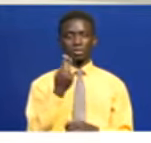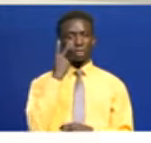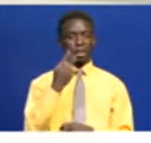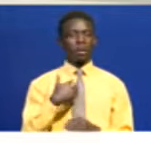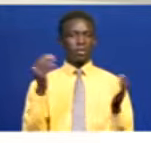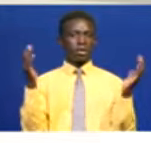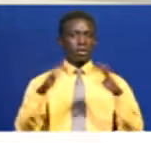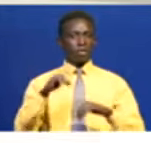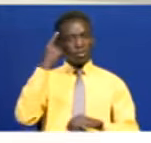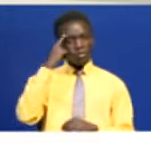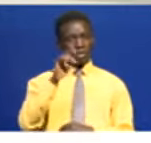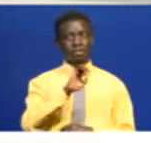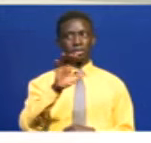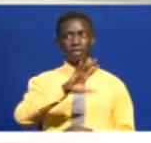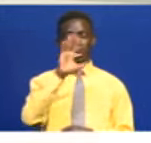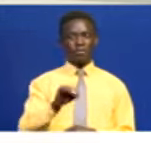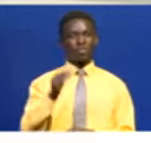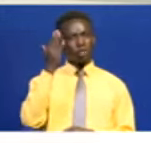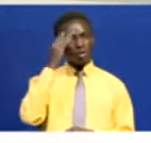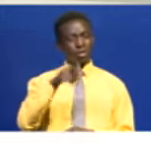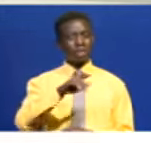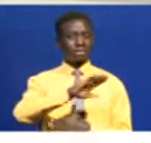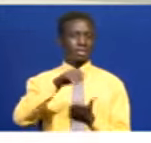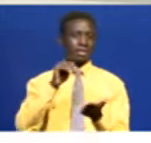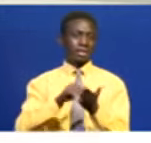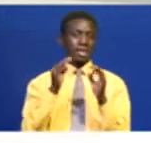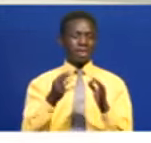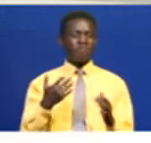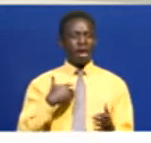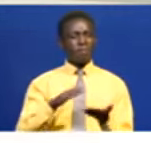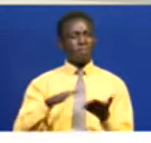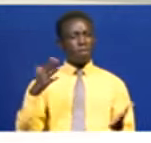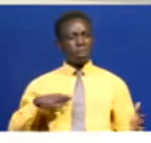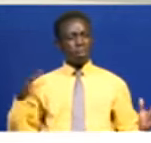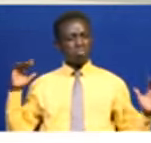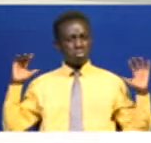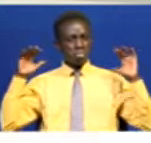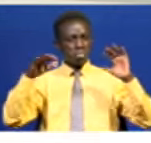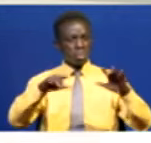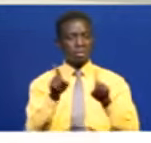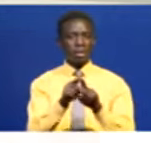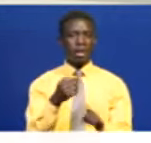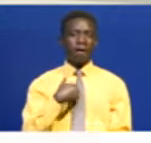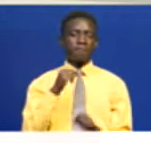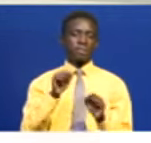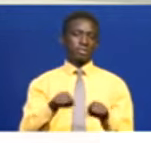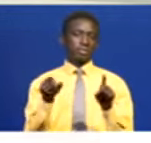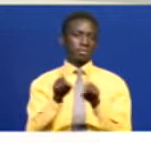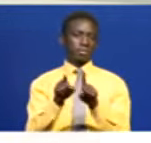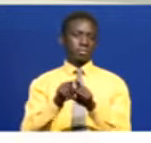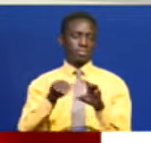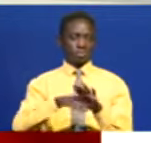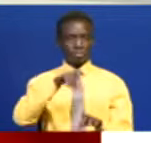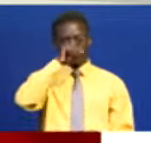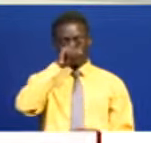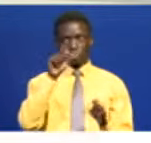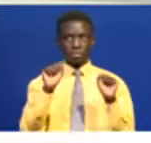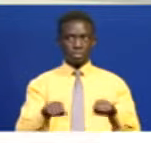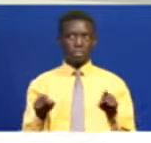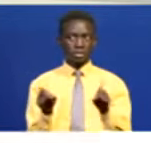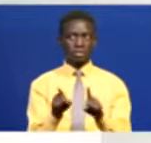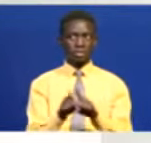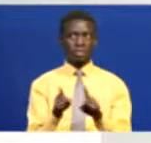And you know, this is the center. Yes. So if we have a huge delegation, we have a case in Turkey. Yes. And for